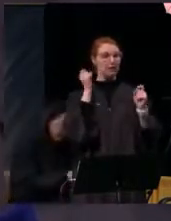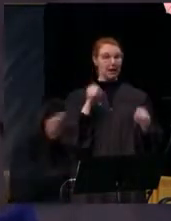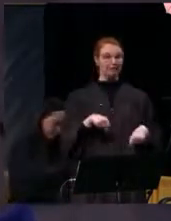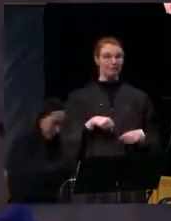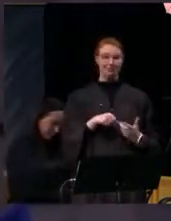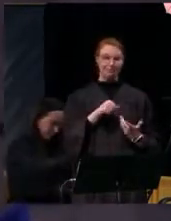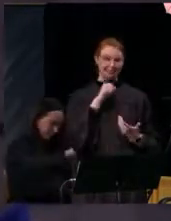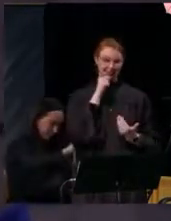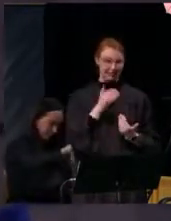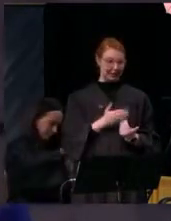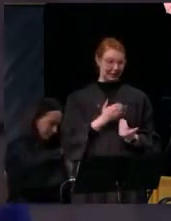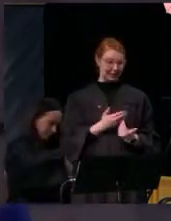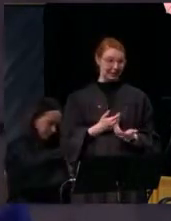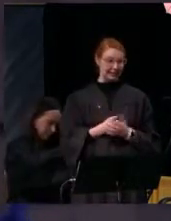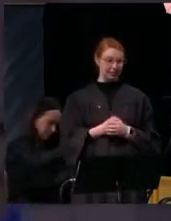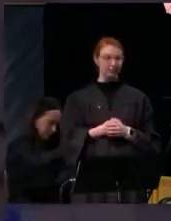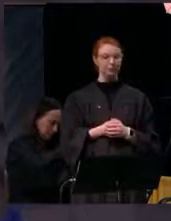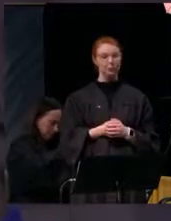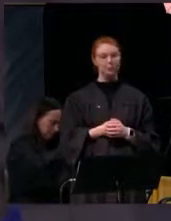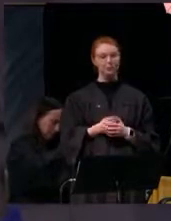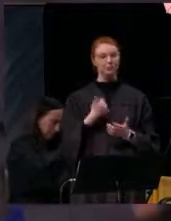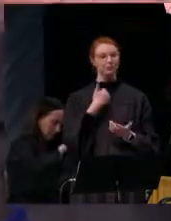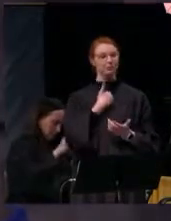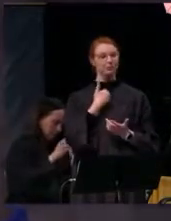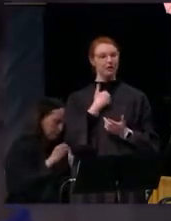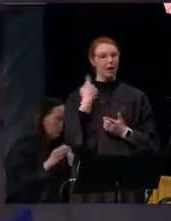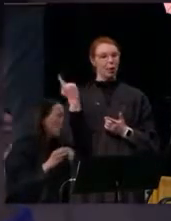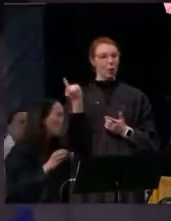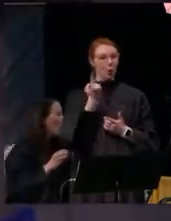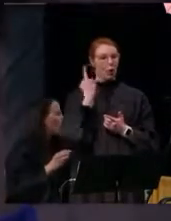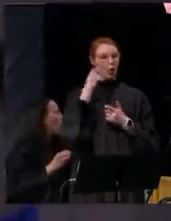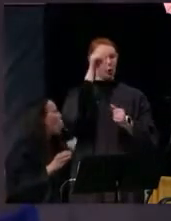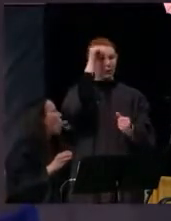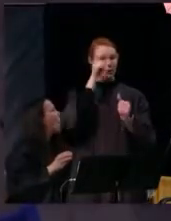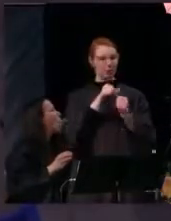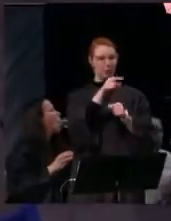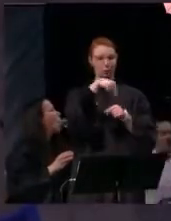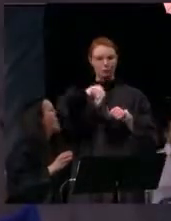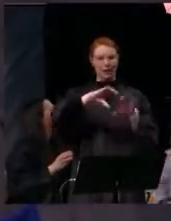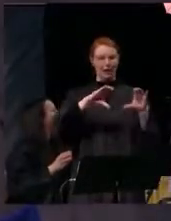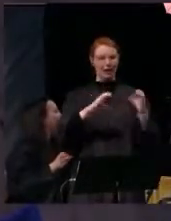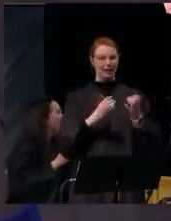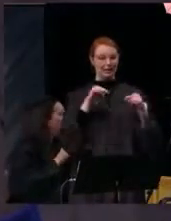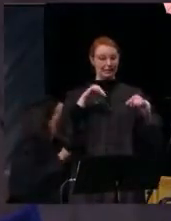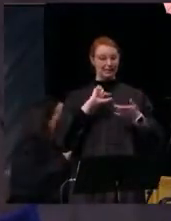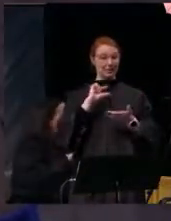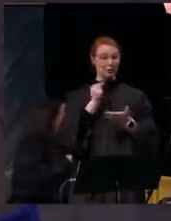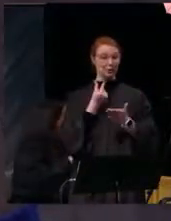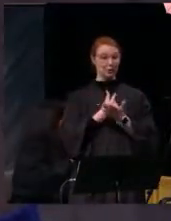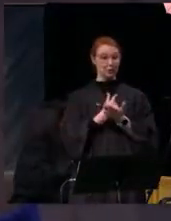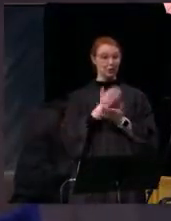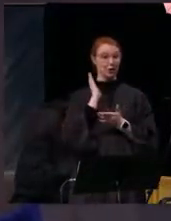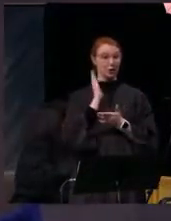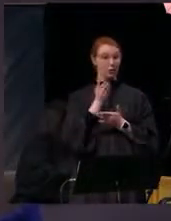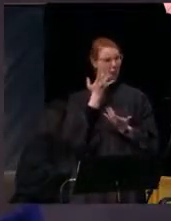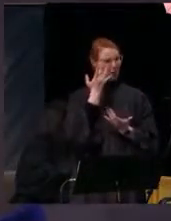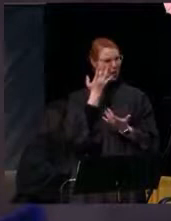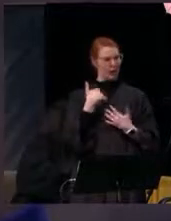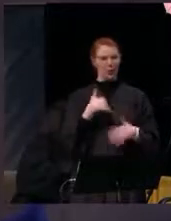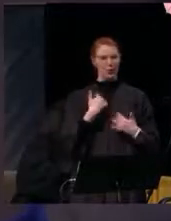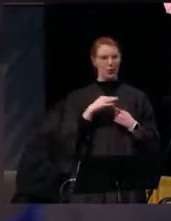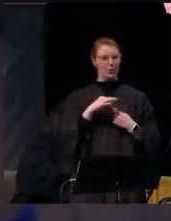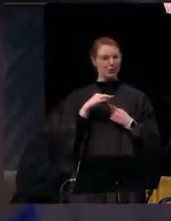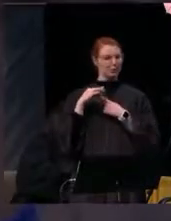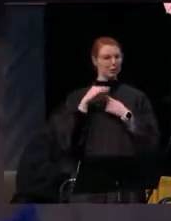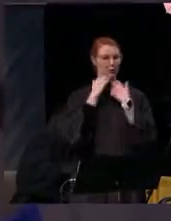feat. I will always remember the class of 2019 and this year's graduation ceremony, as it's very special for me